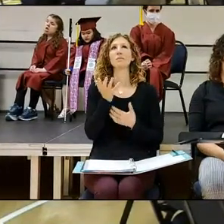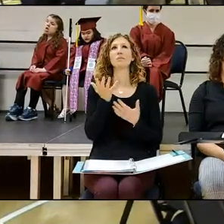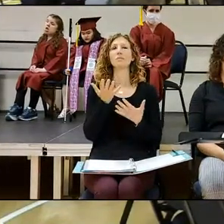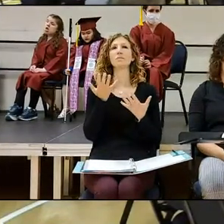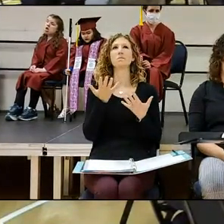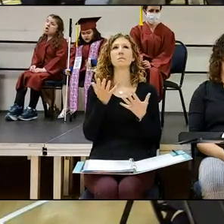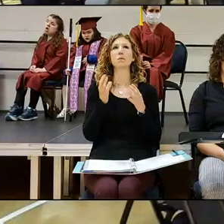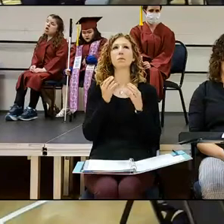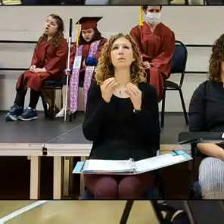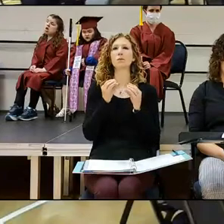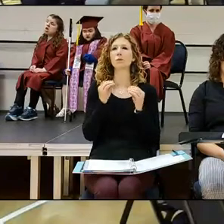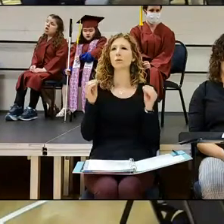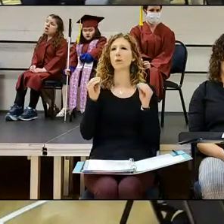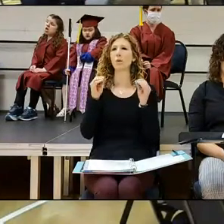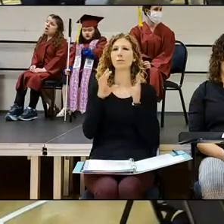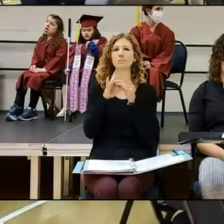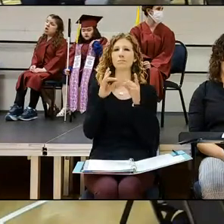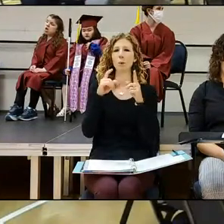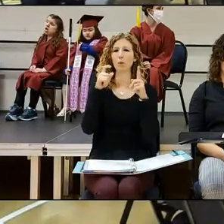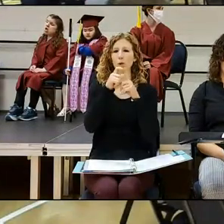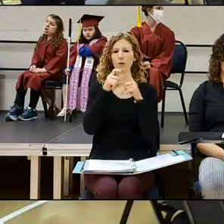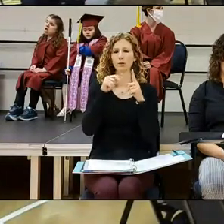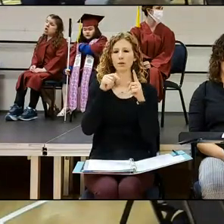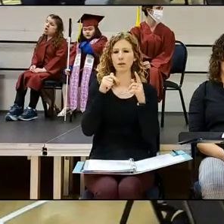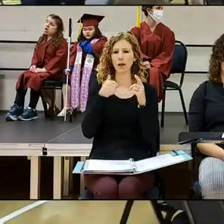that can express the gratitude